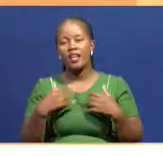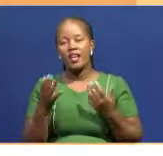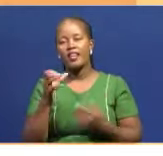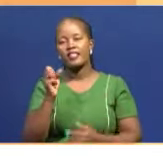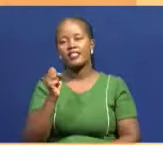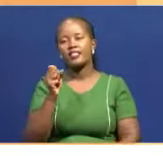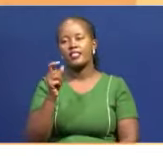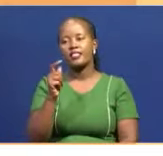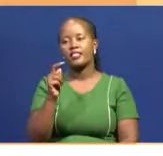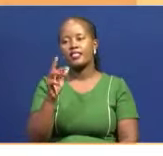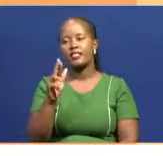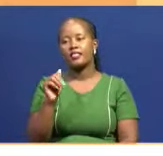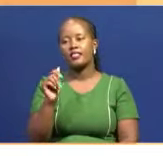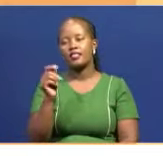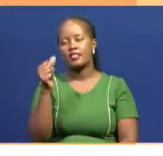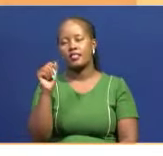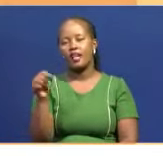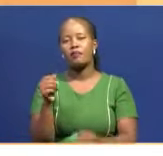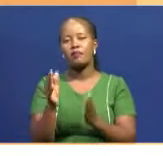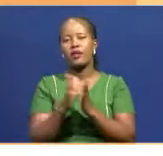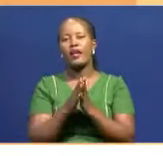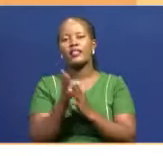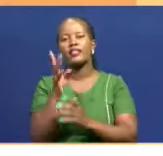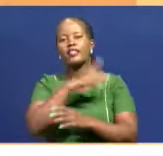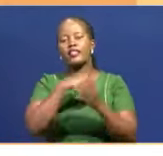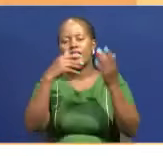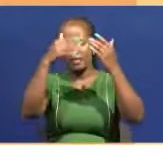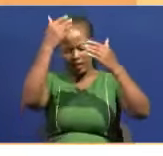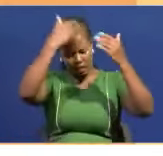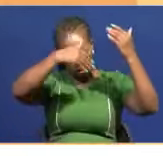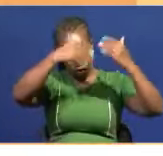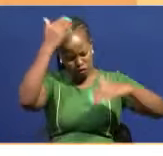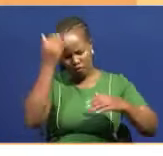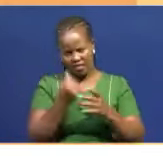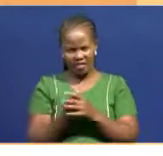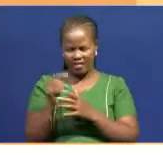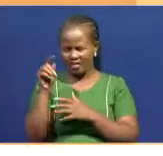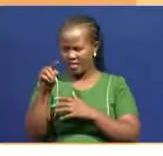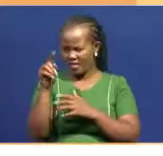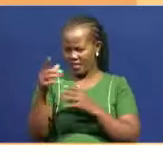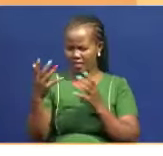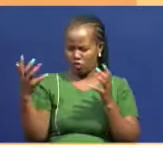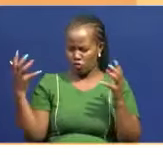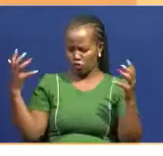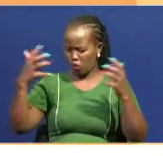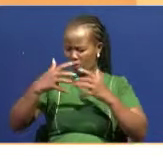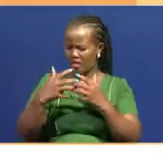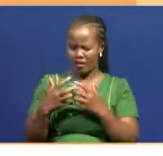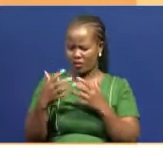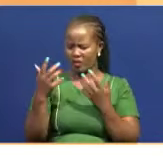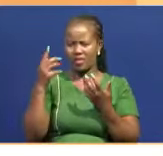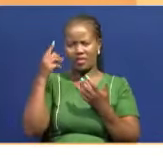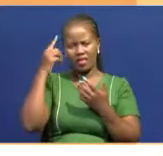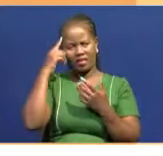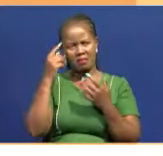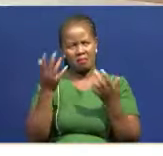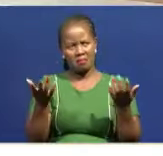Mean Machine, and Mombasa. The thinking behind these combinations. That's a good